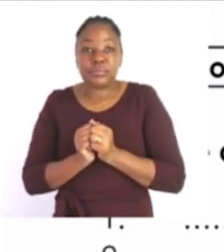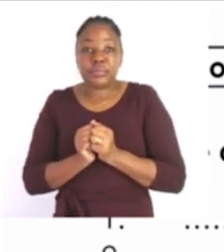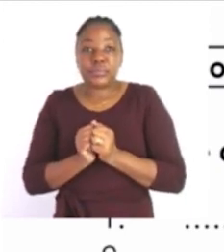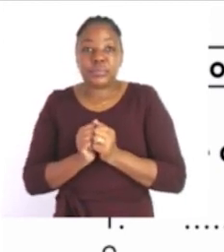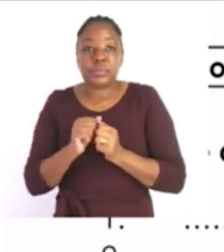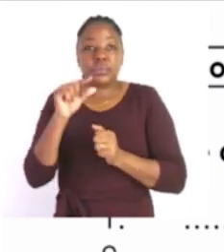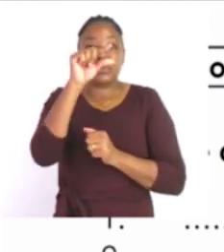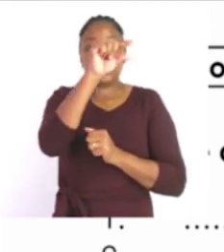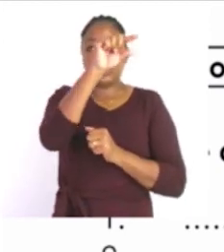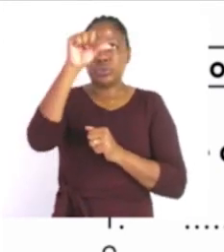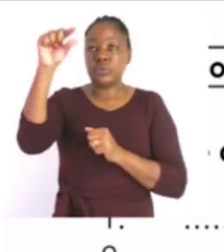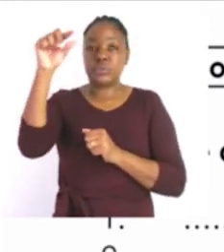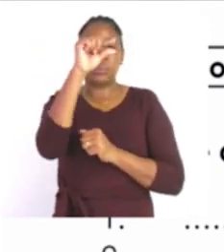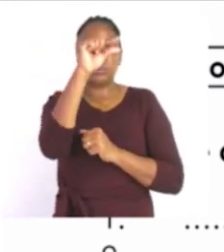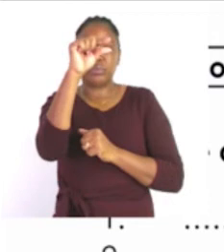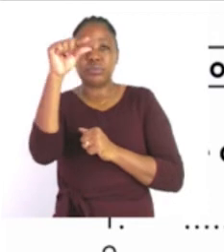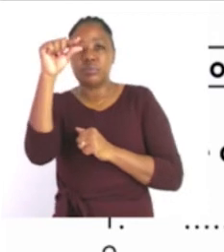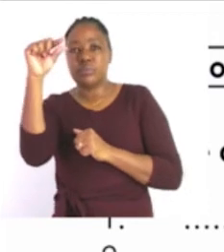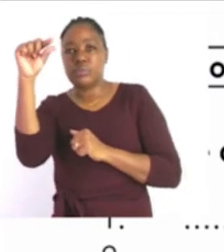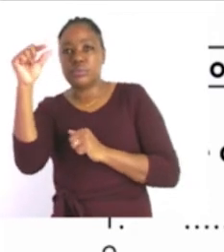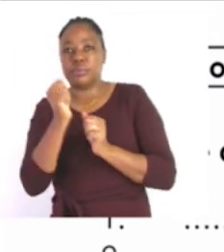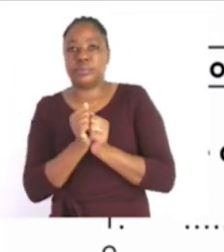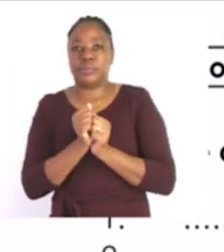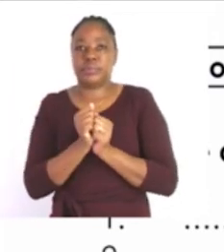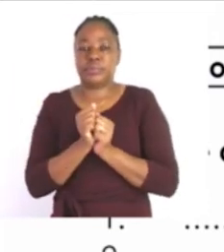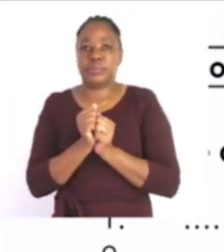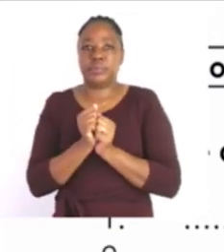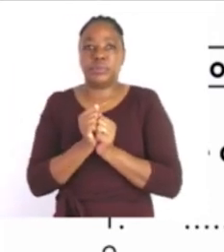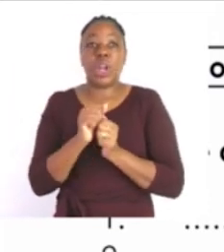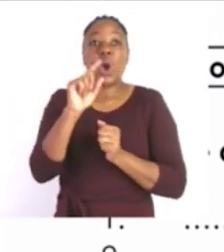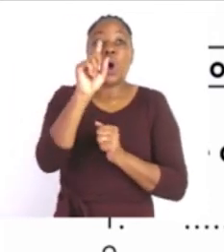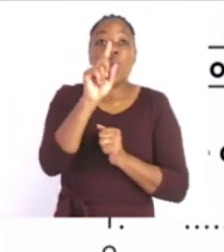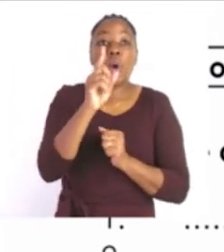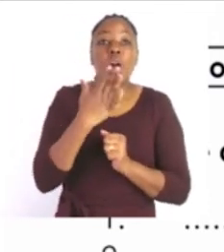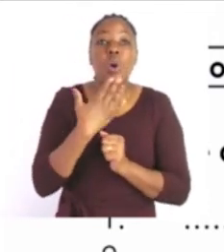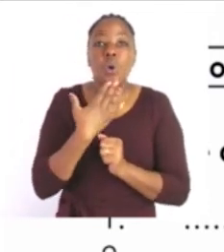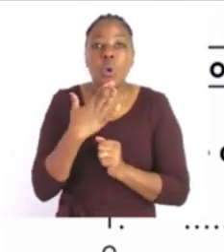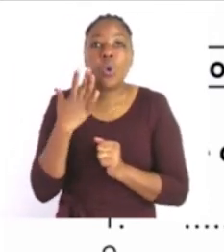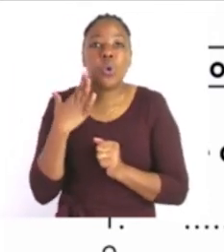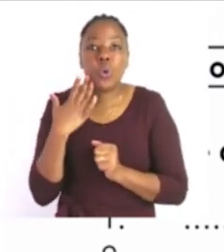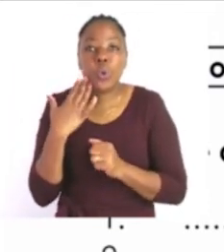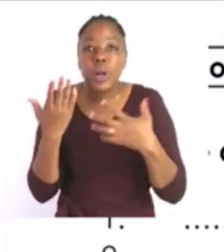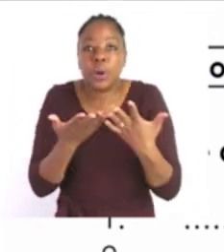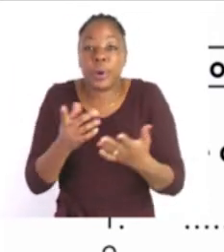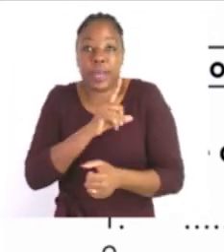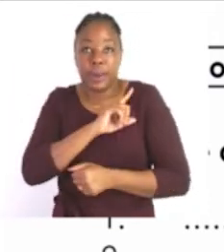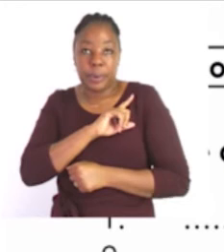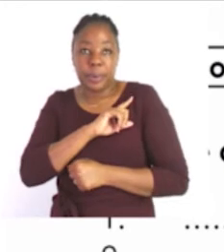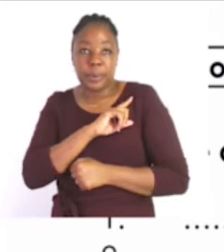table, we saw that who, what, when, where, and why have the